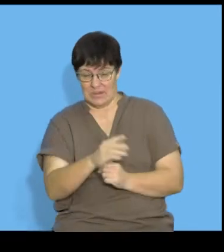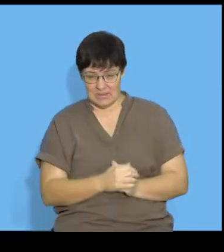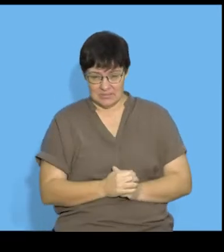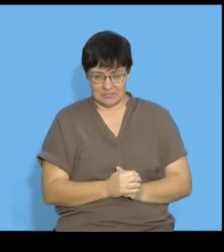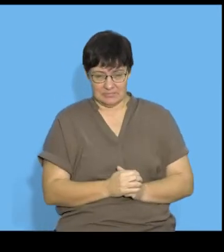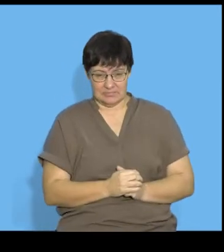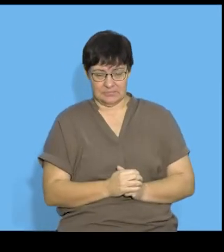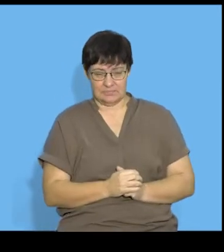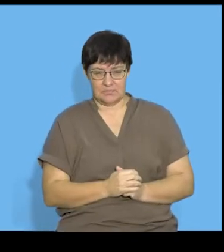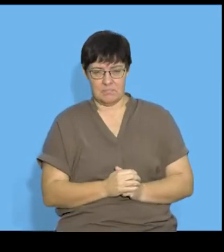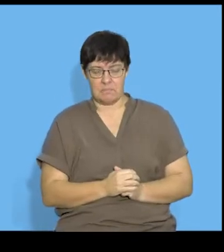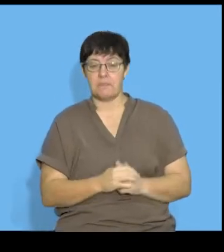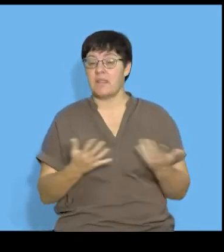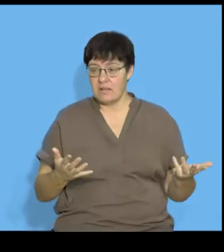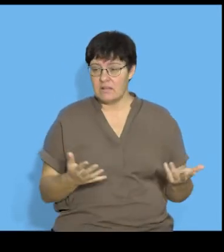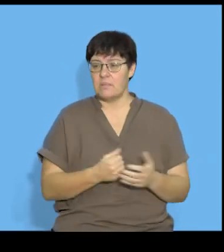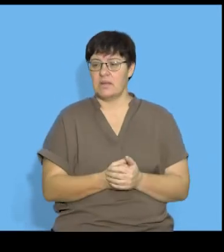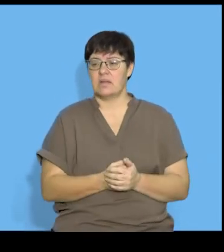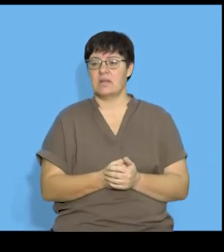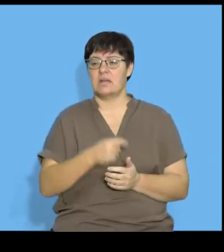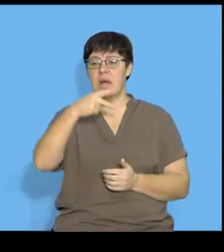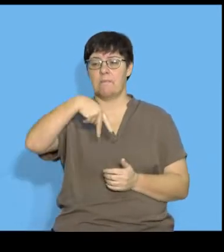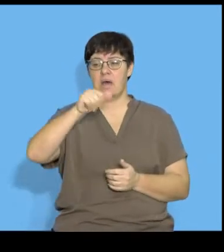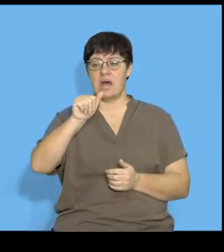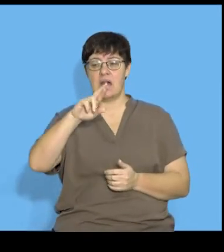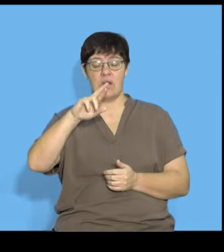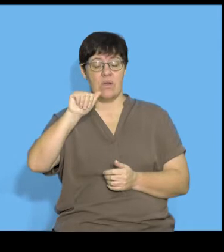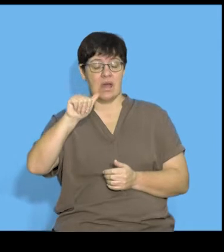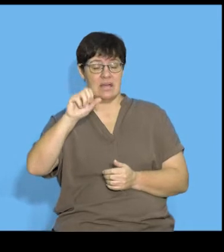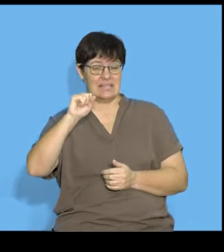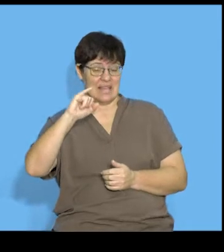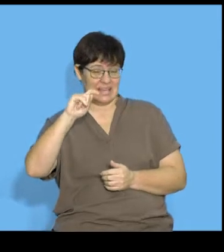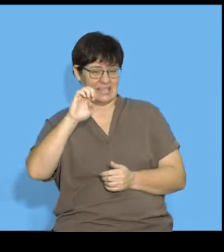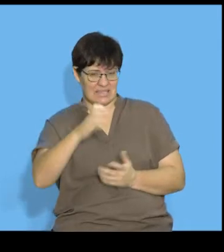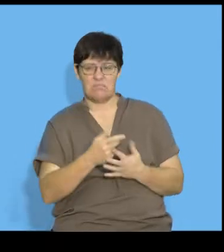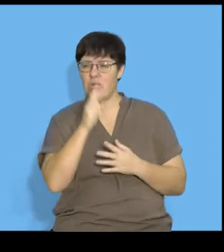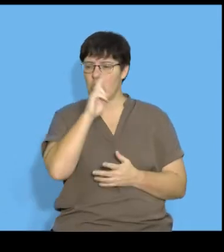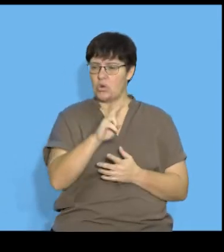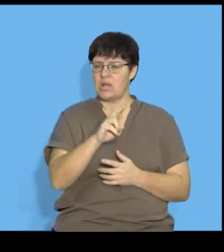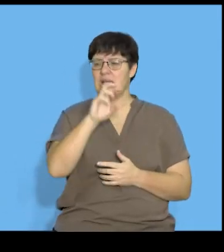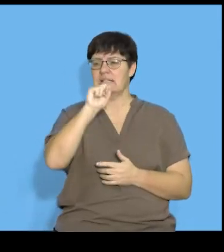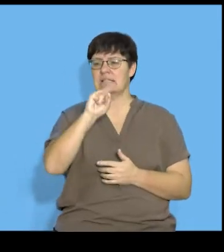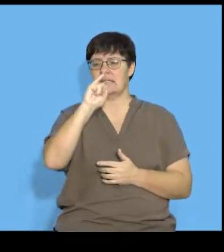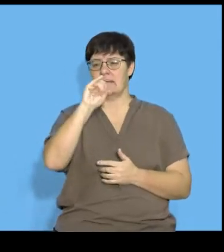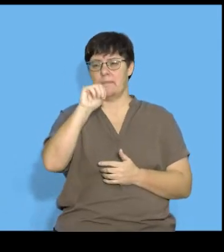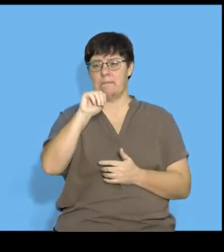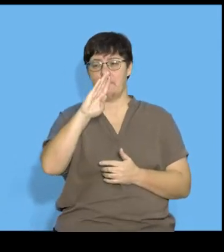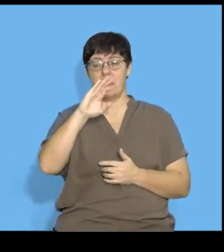right? So if it's a parasite, it is obviously, we look at symbiosis, it is going to cause